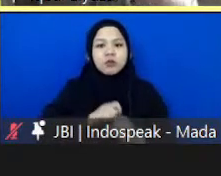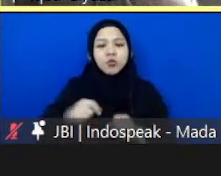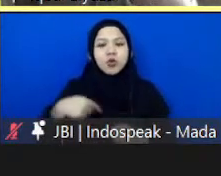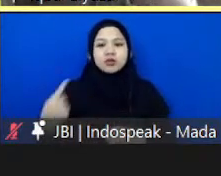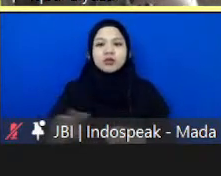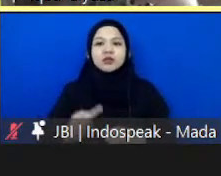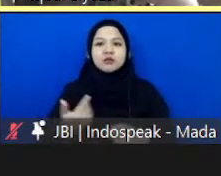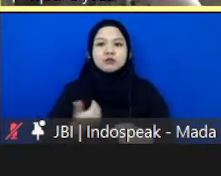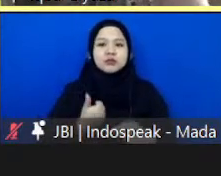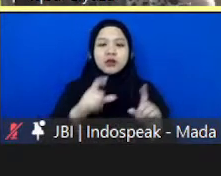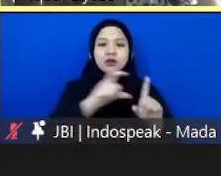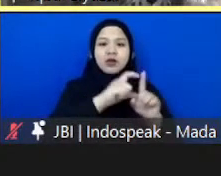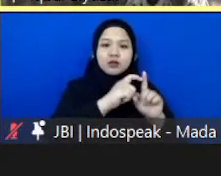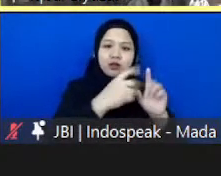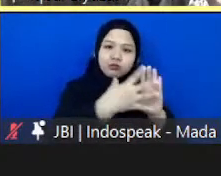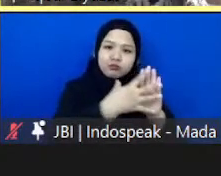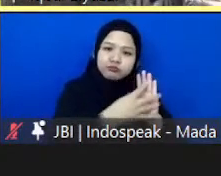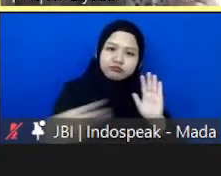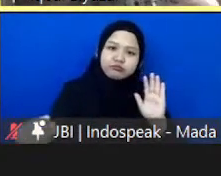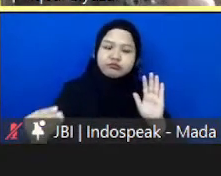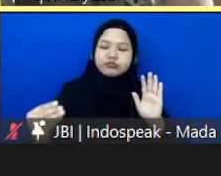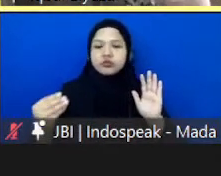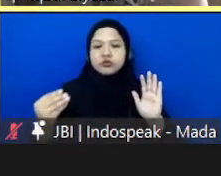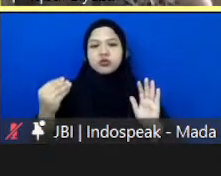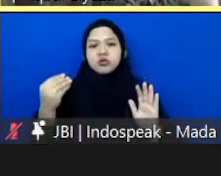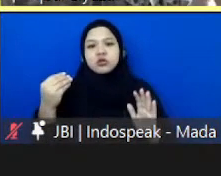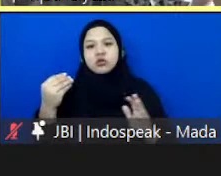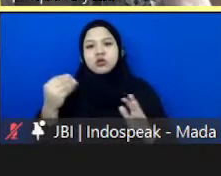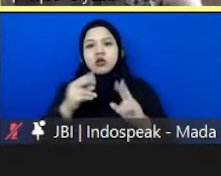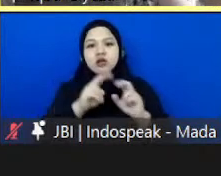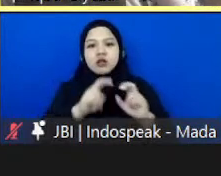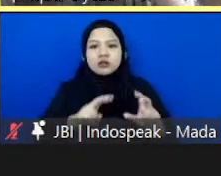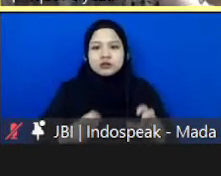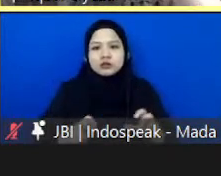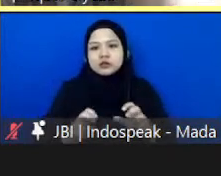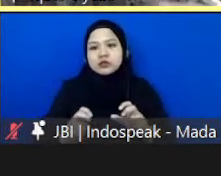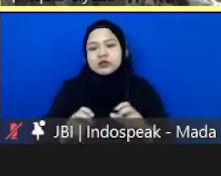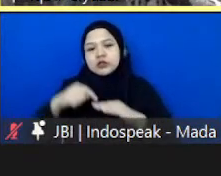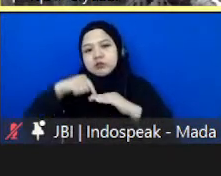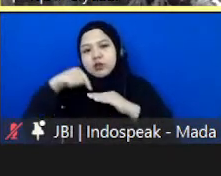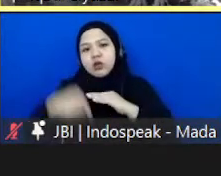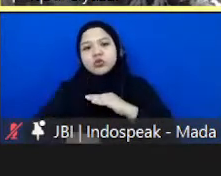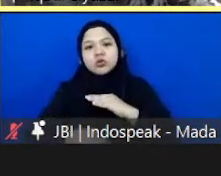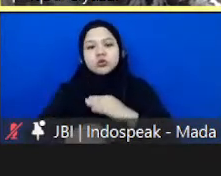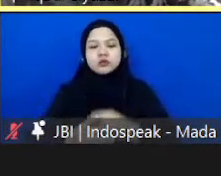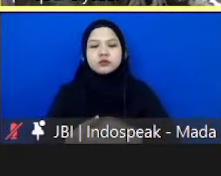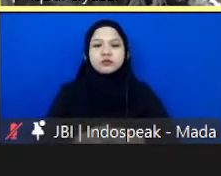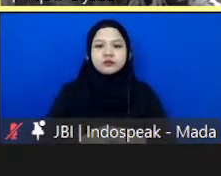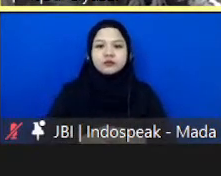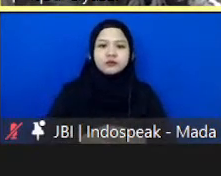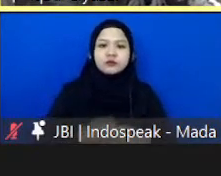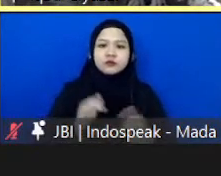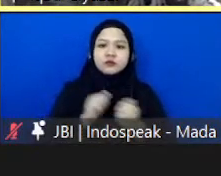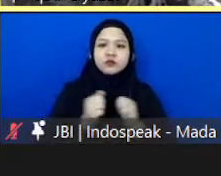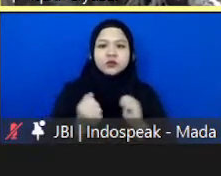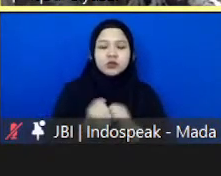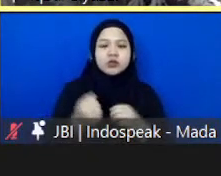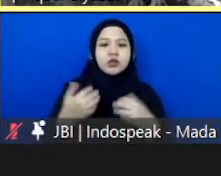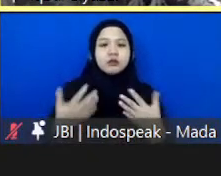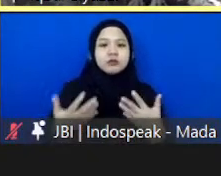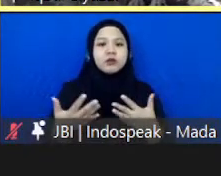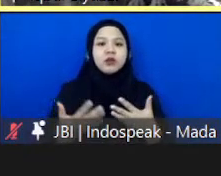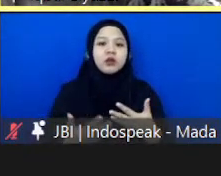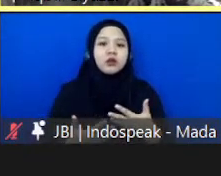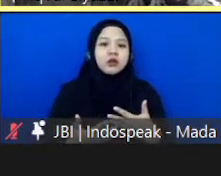download data to run the analysis, to run the further analysis. And also problem with the